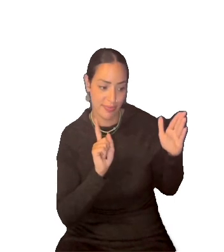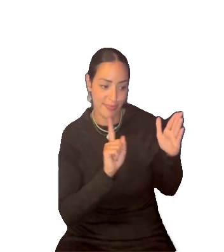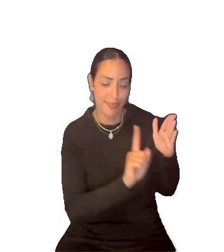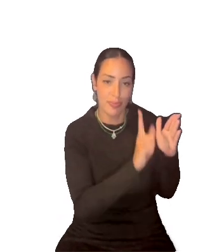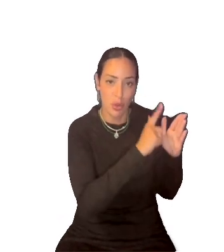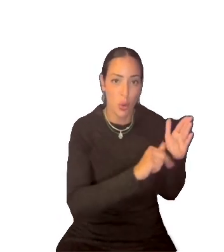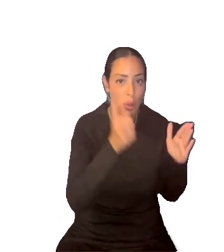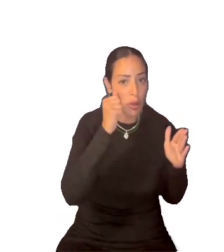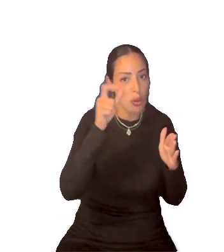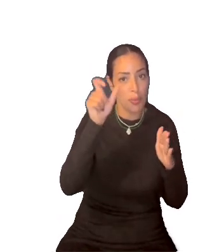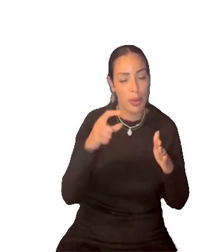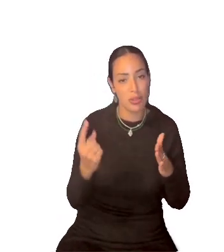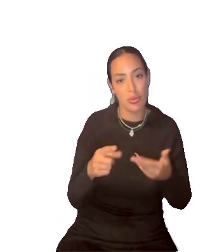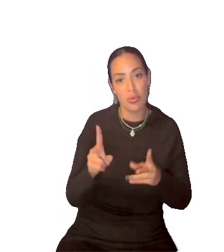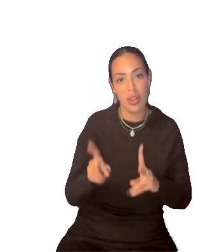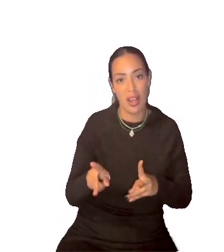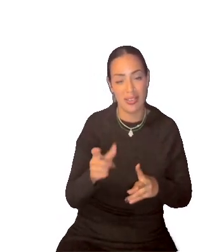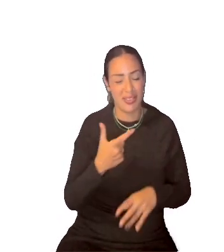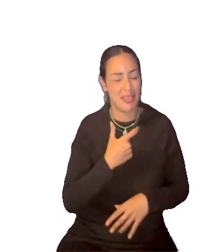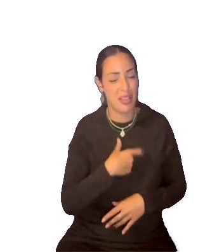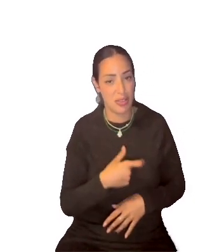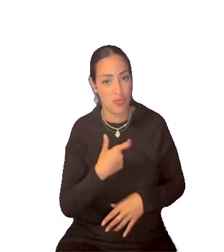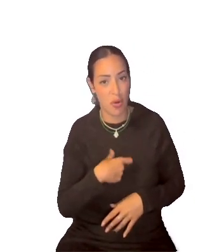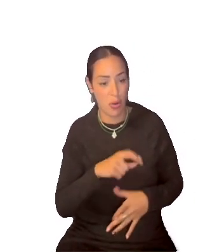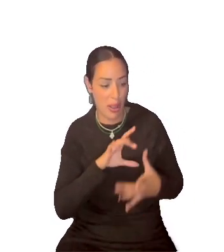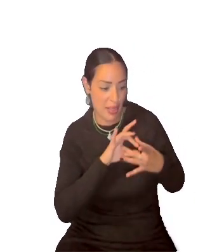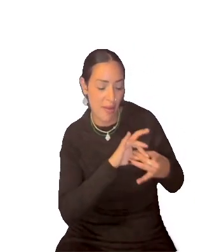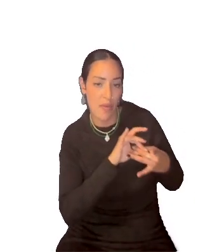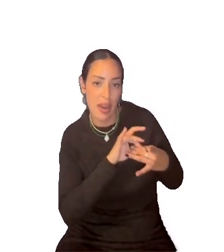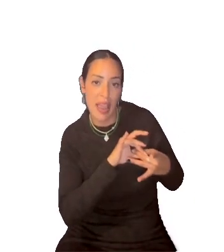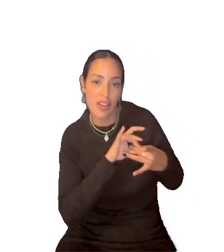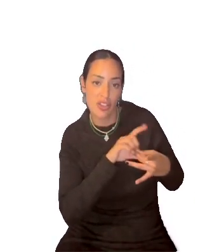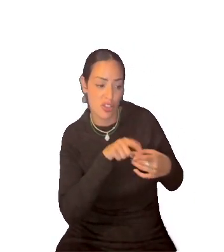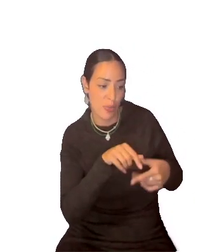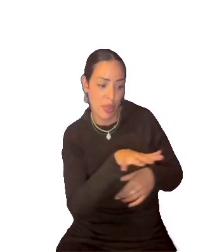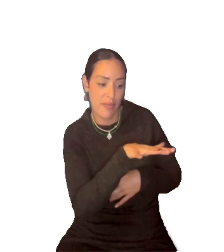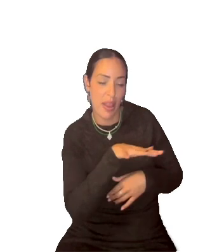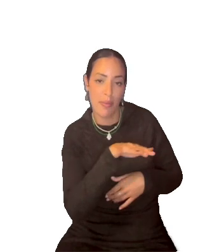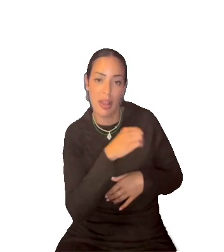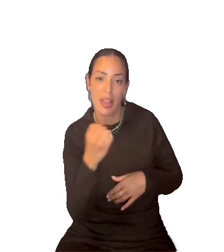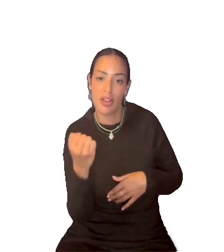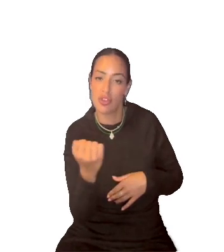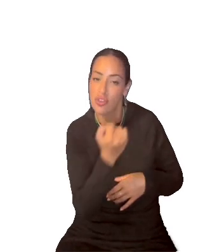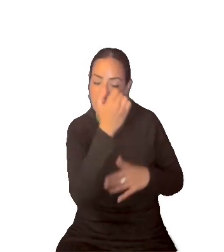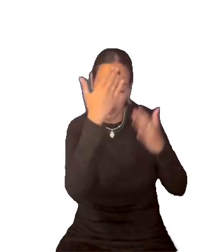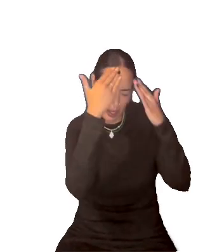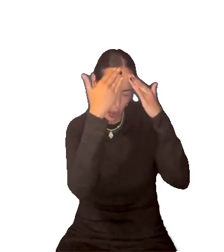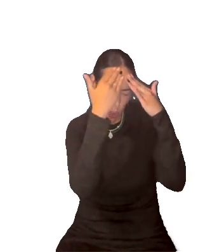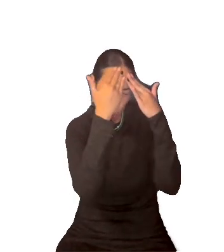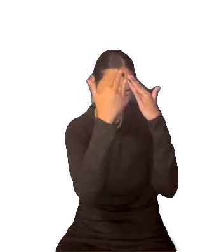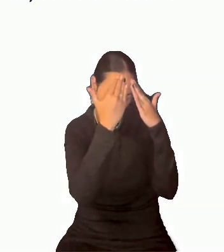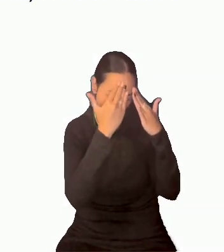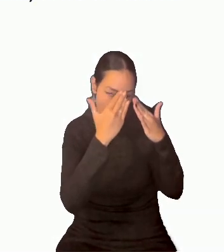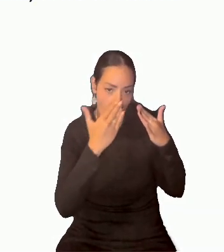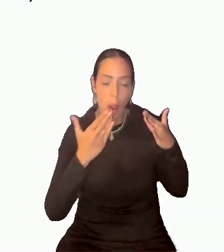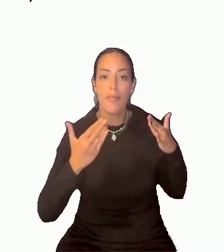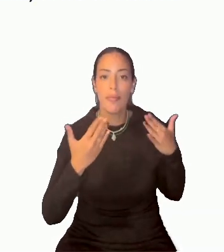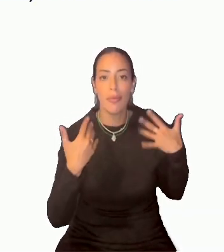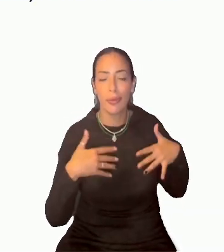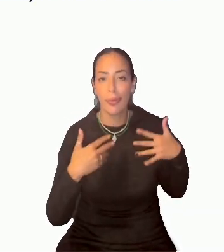died. This role and the relationship that you develop with a bereaved family should be treated with the utmost respect and